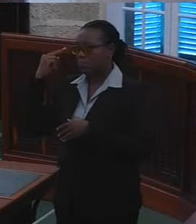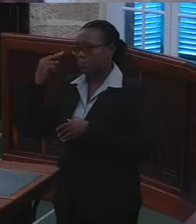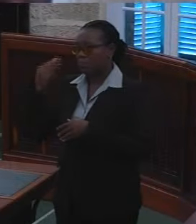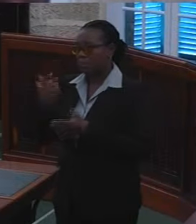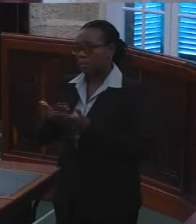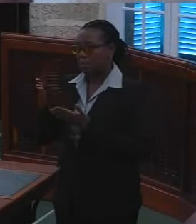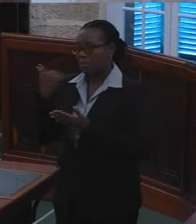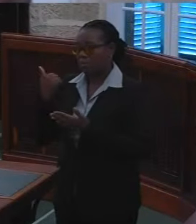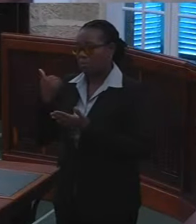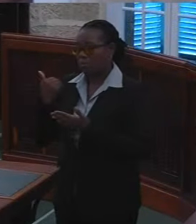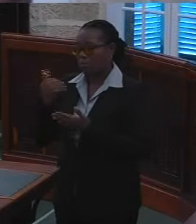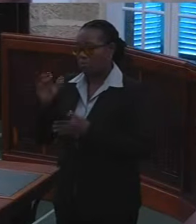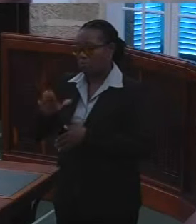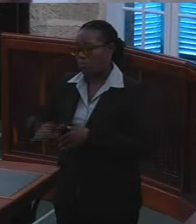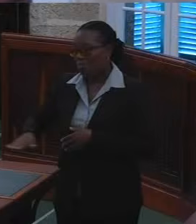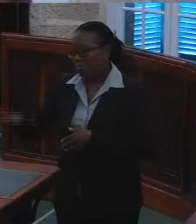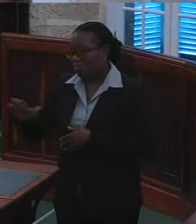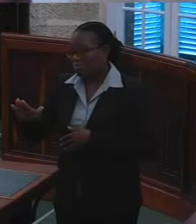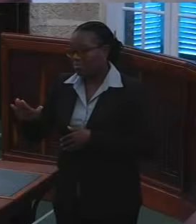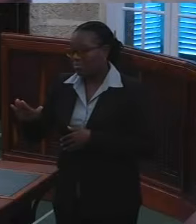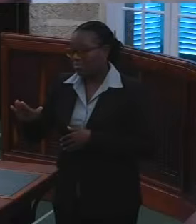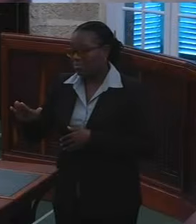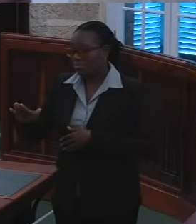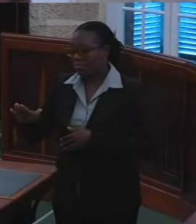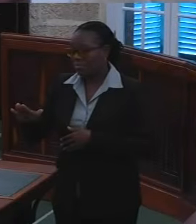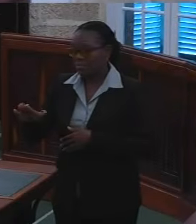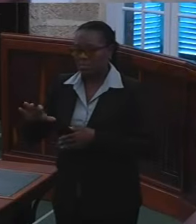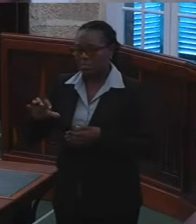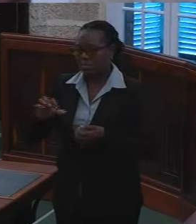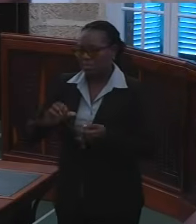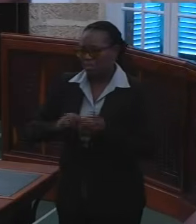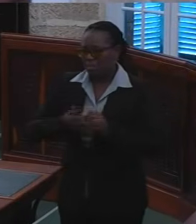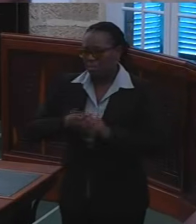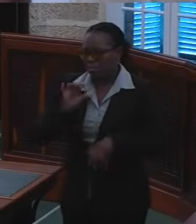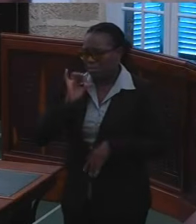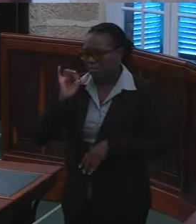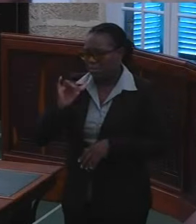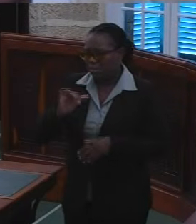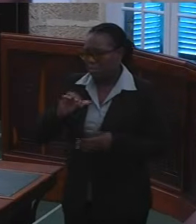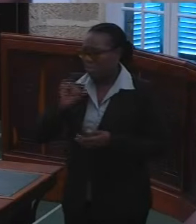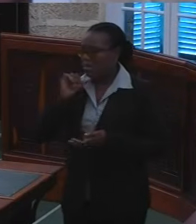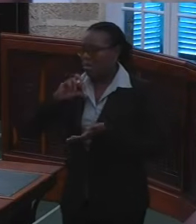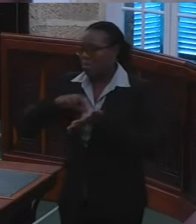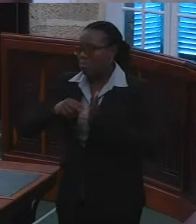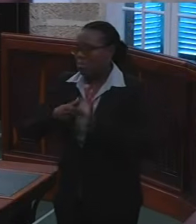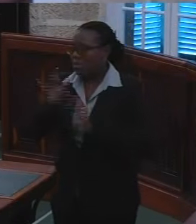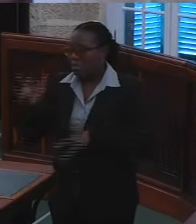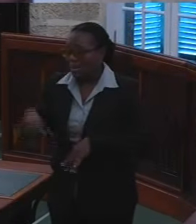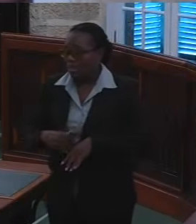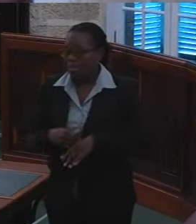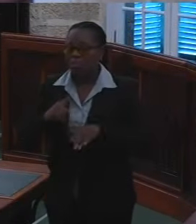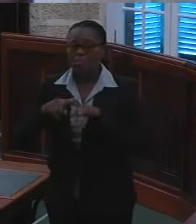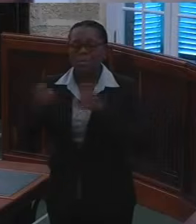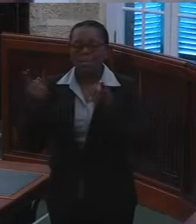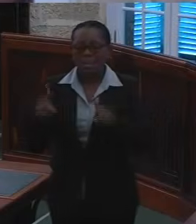vocation. Not because of that. But it is a lived reality for a lot of the elderly in this